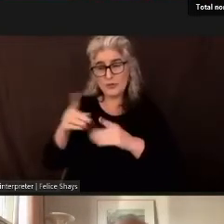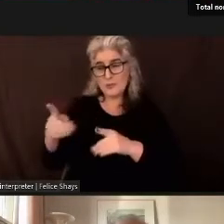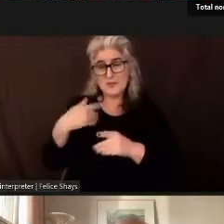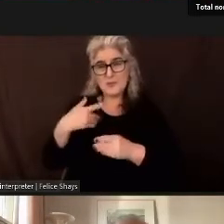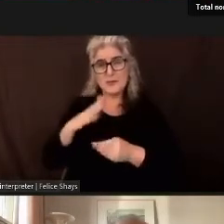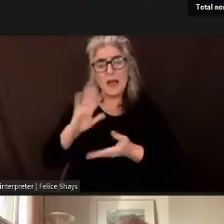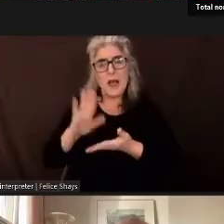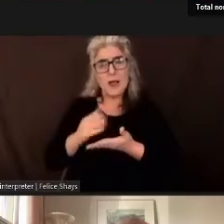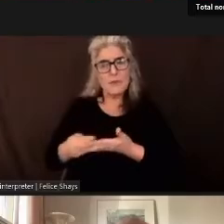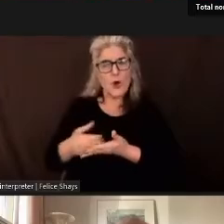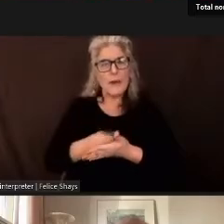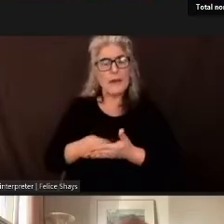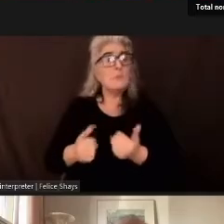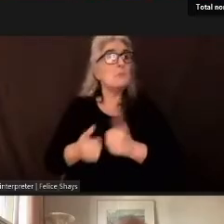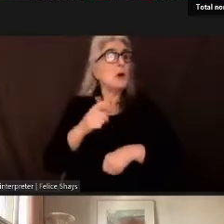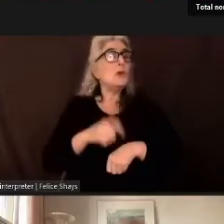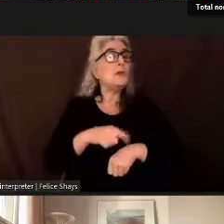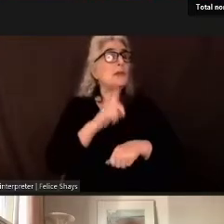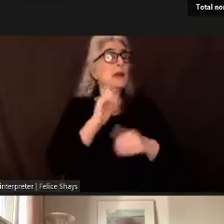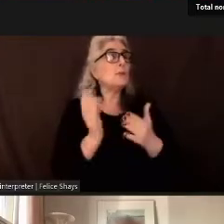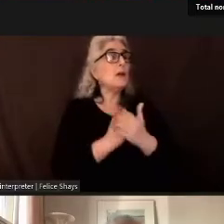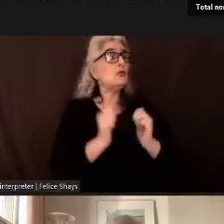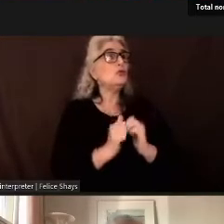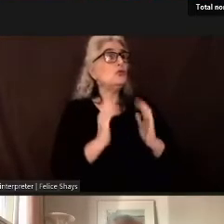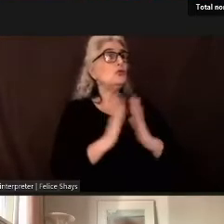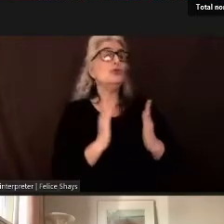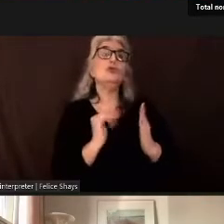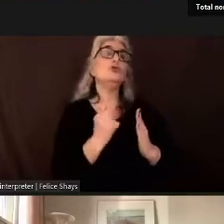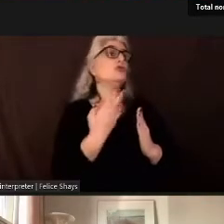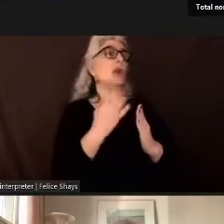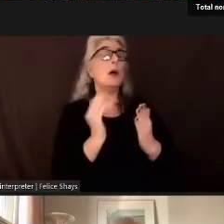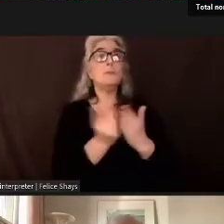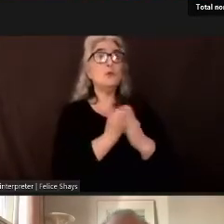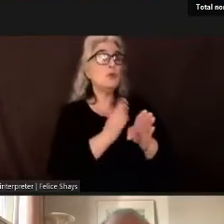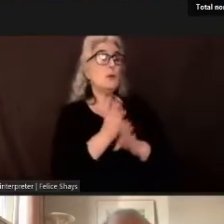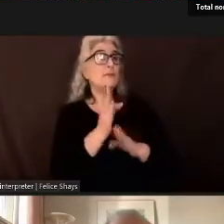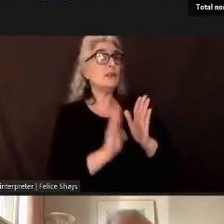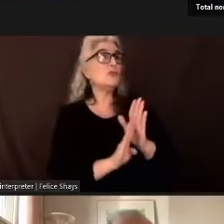been left out of emerging professions? So